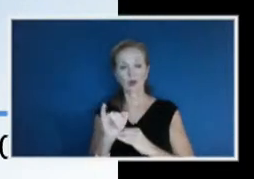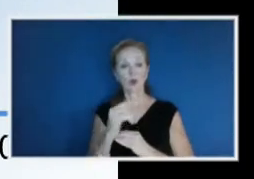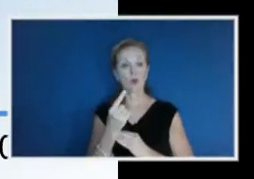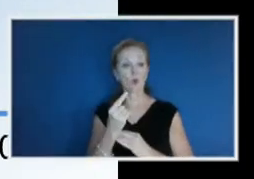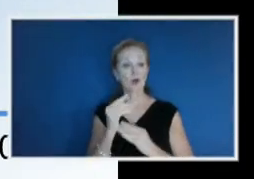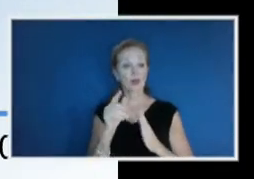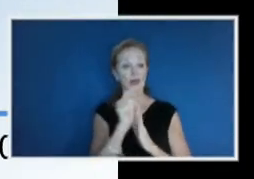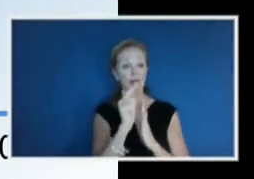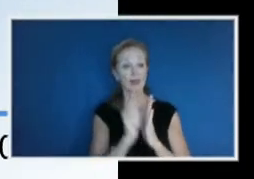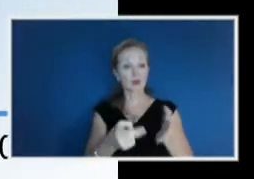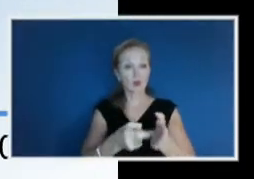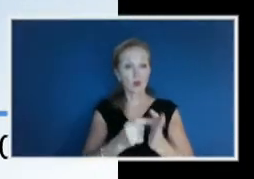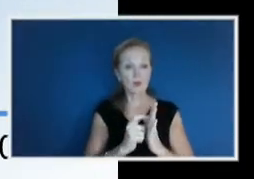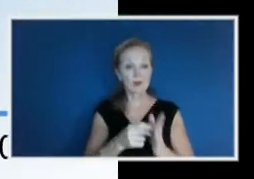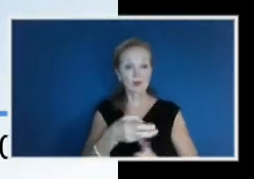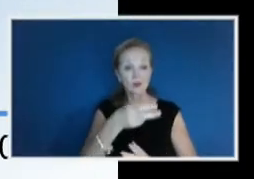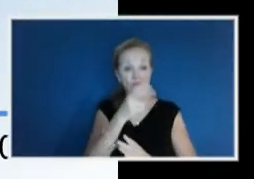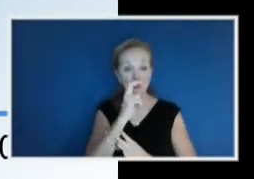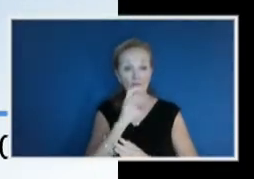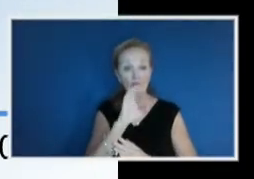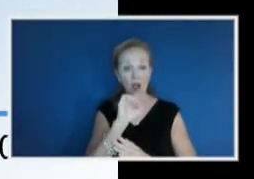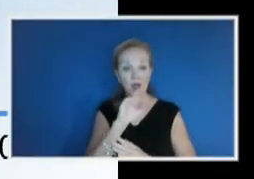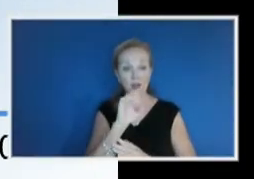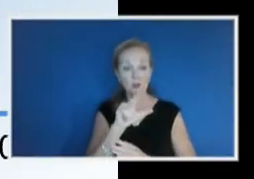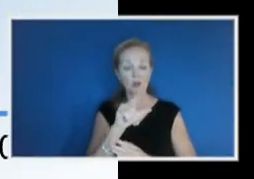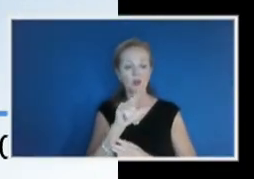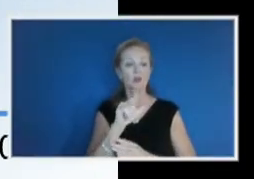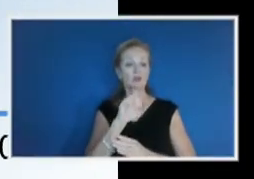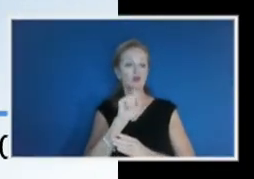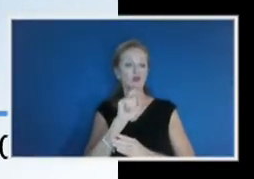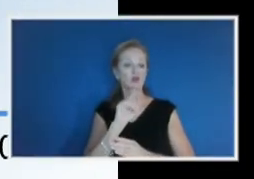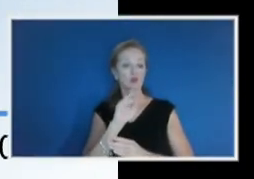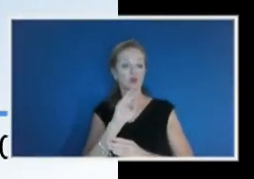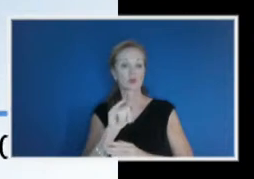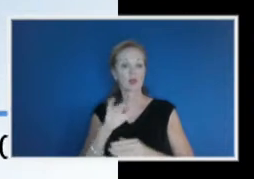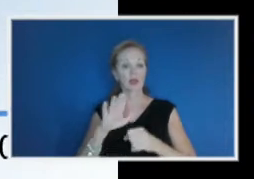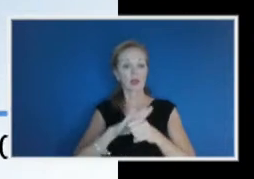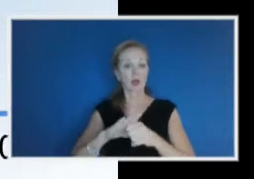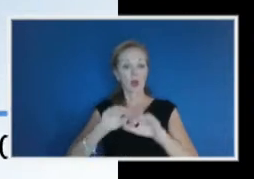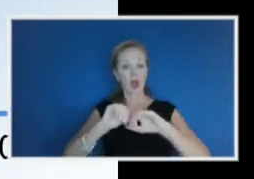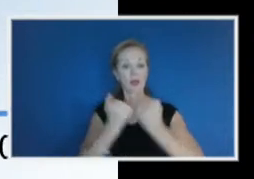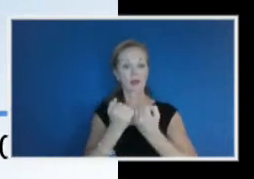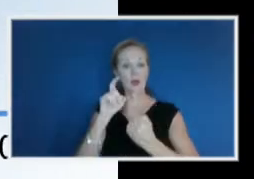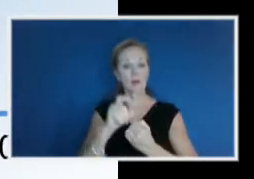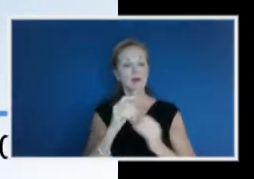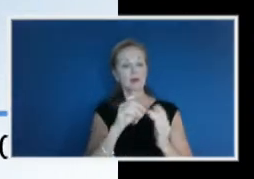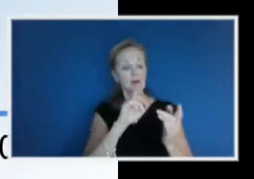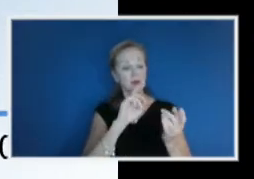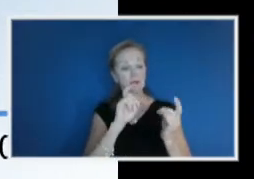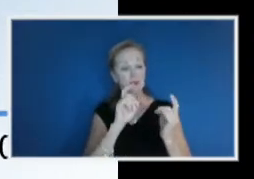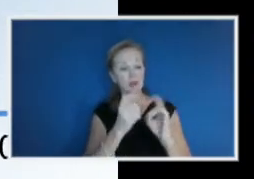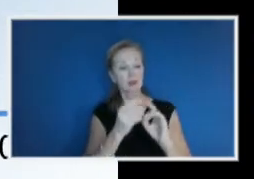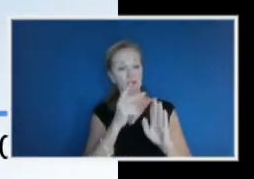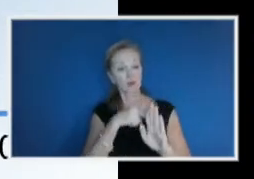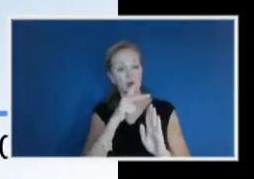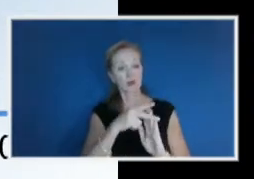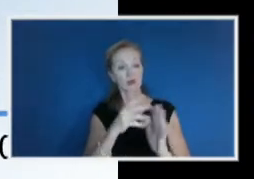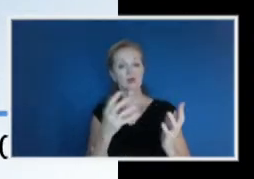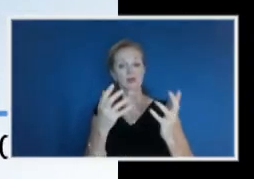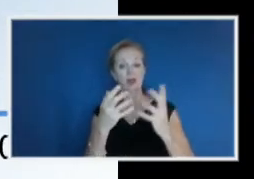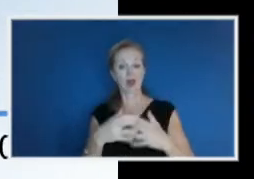legal requirements of strict constitutional scrutiny is that a local agency must tailor its program to its actual